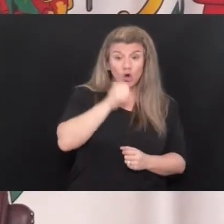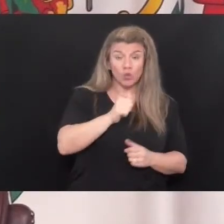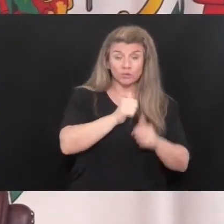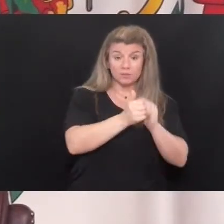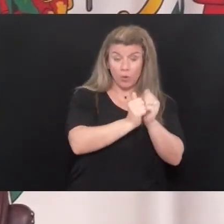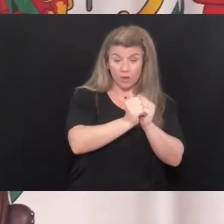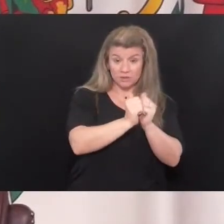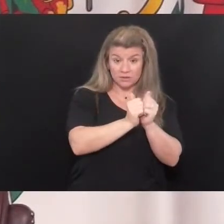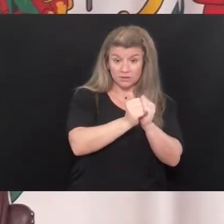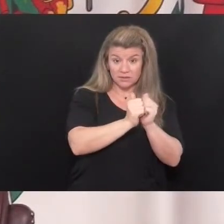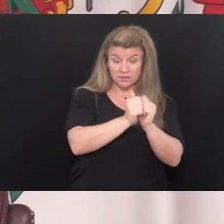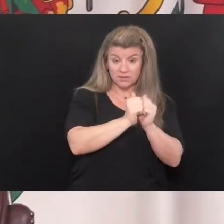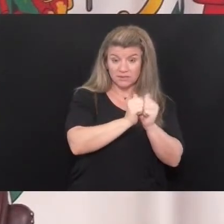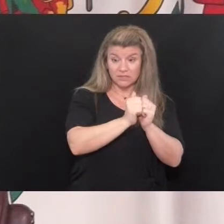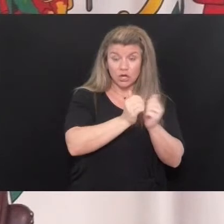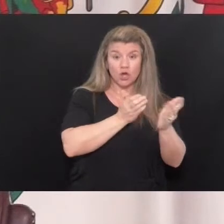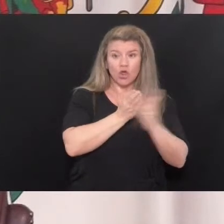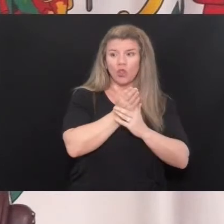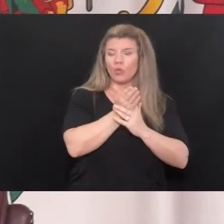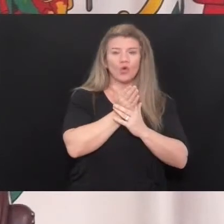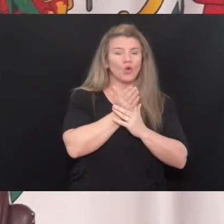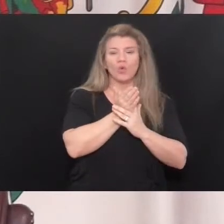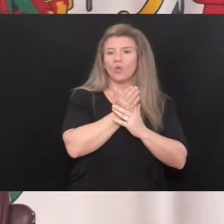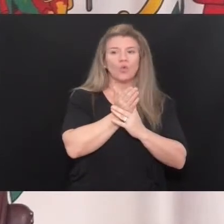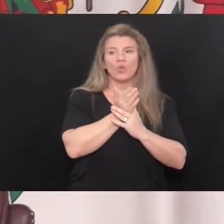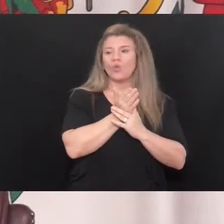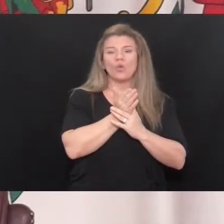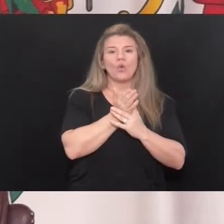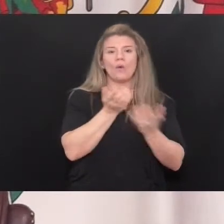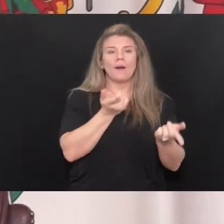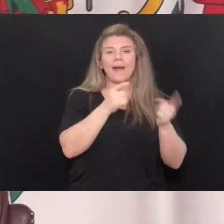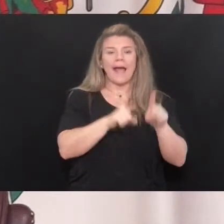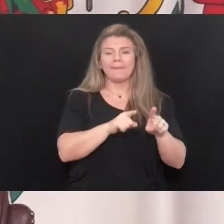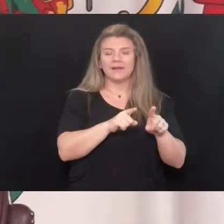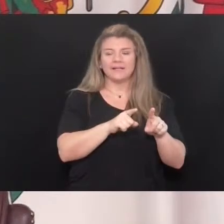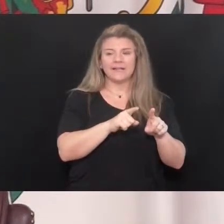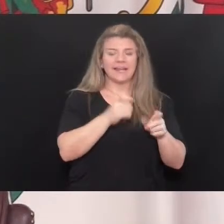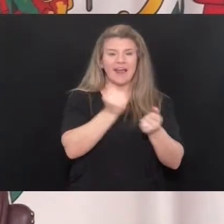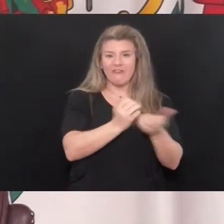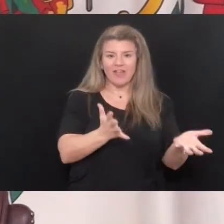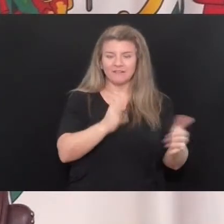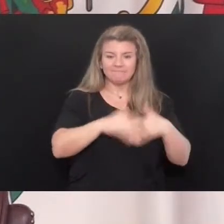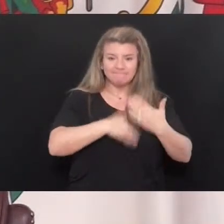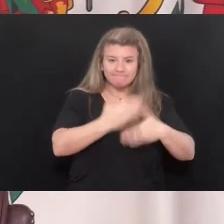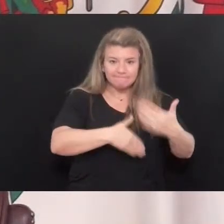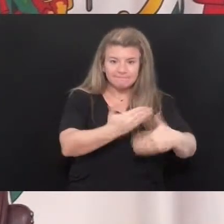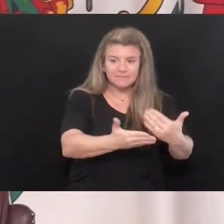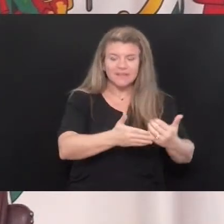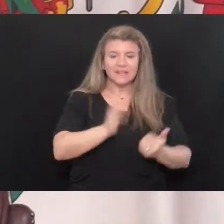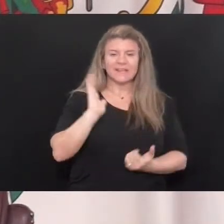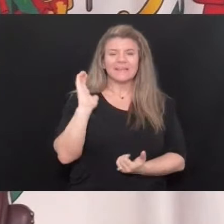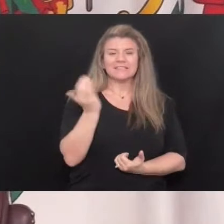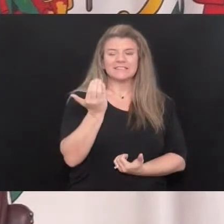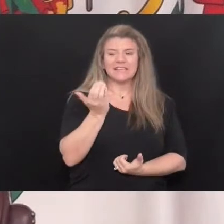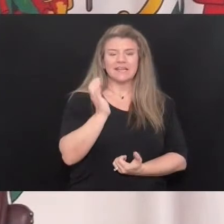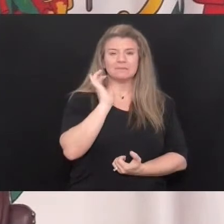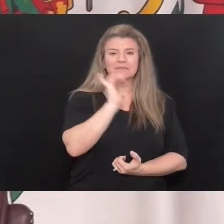sport and everything through all that may go on and may happen and everything, it seems that